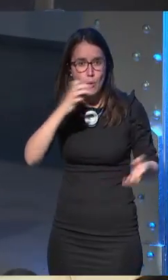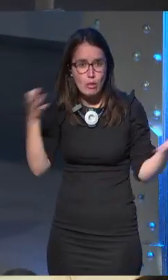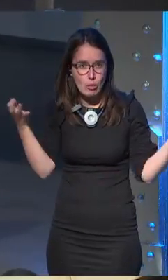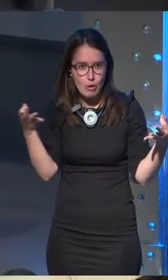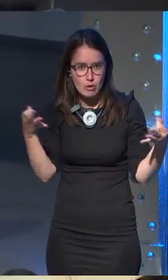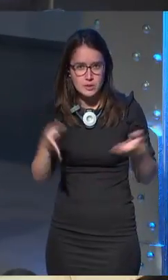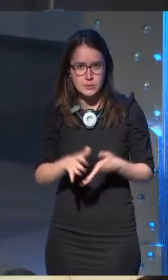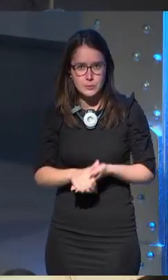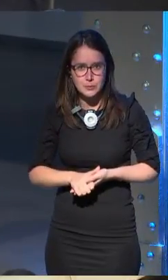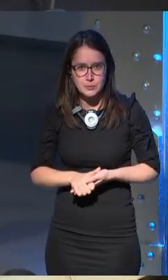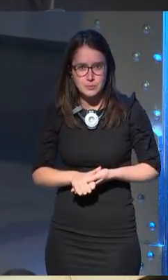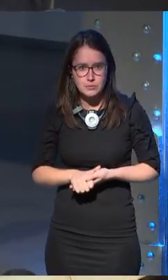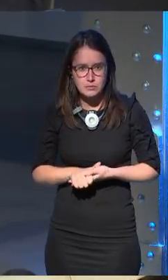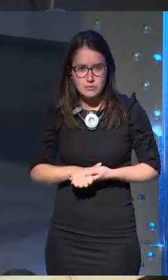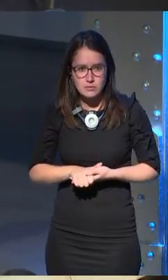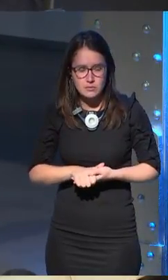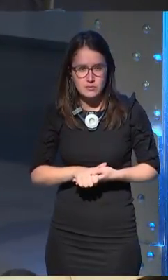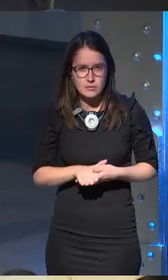moment? What can you recall now?